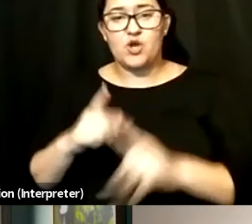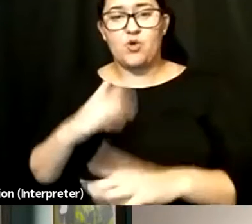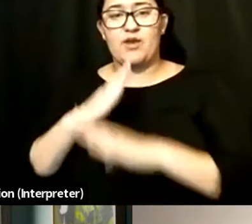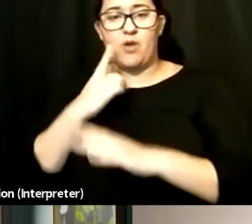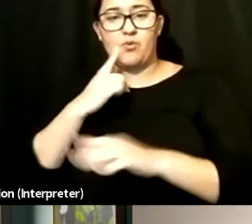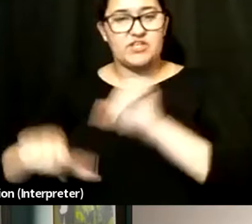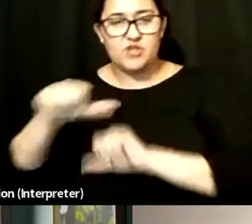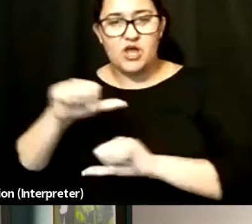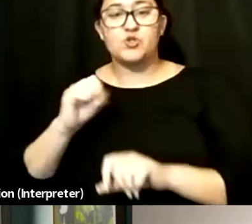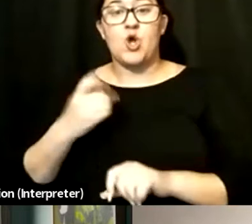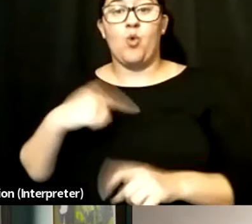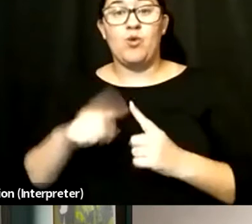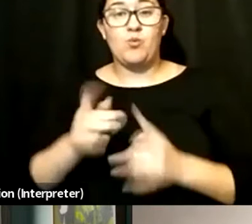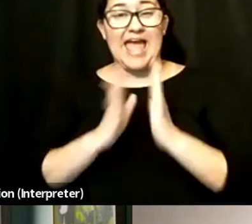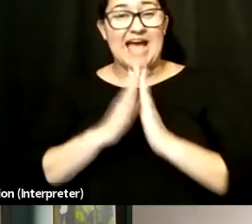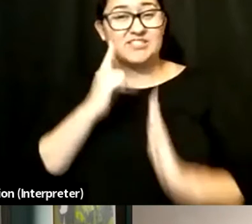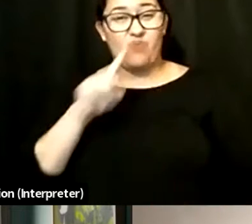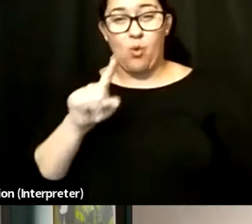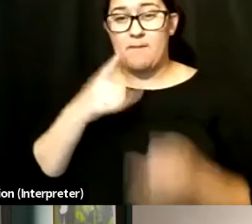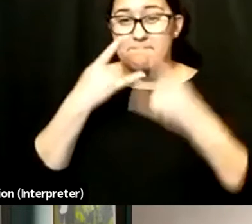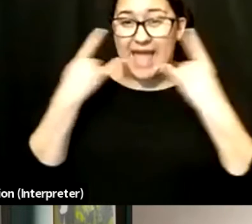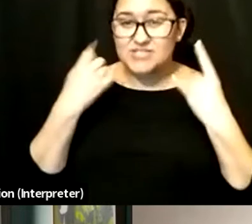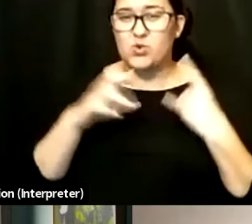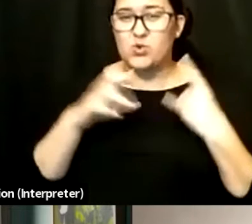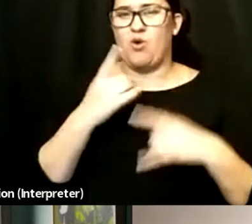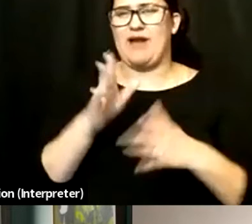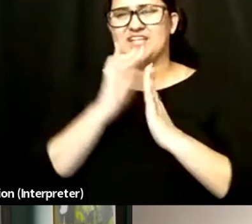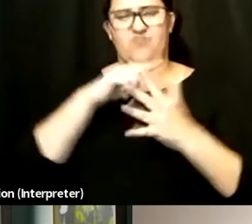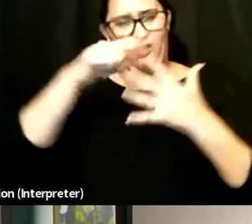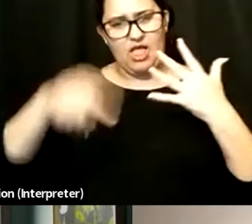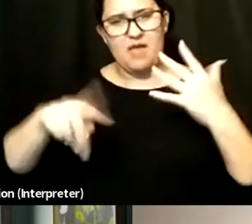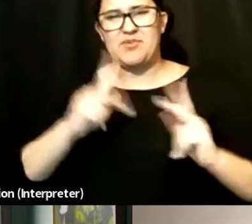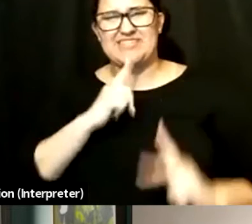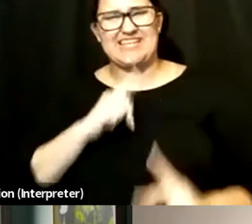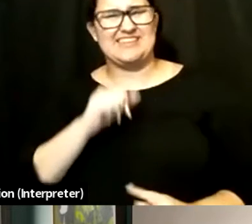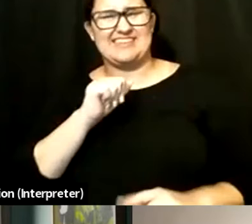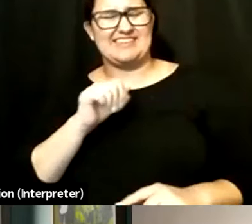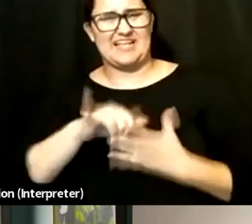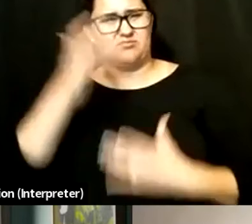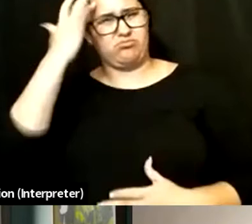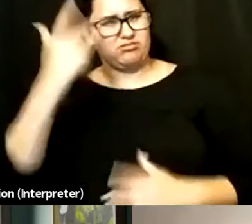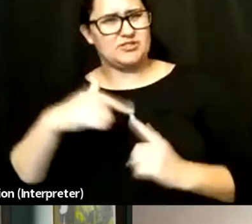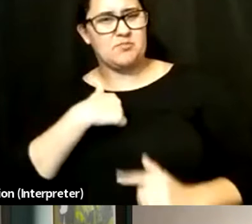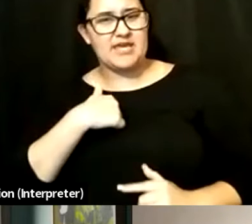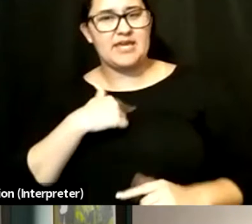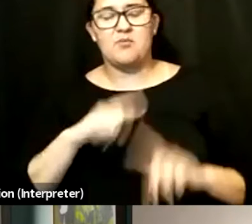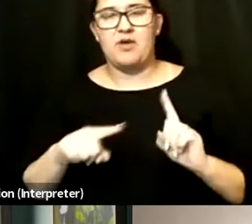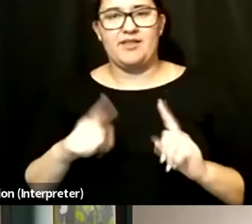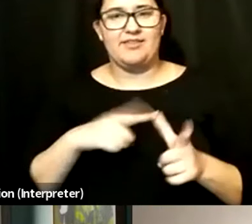upset when people do not want to participate in the things you want them to participate in. So that is a clear-cut example to